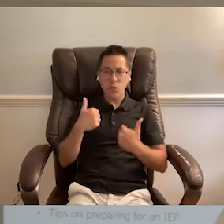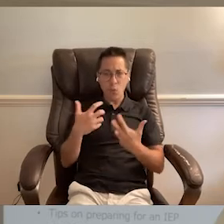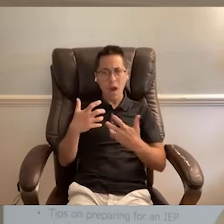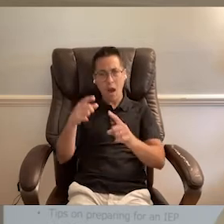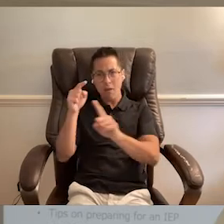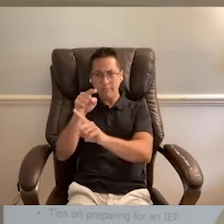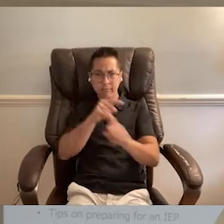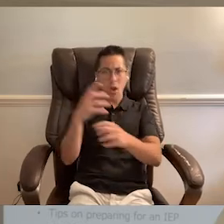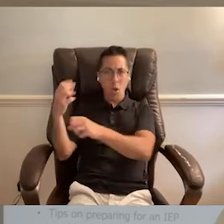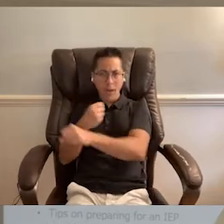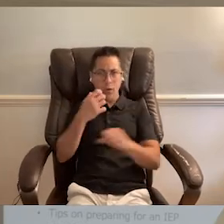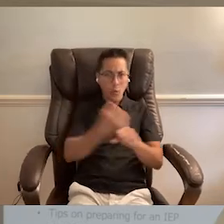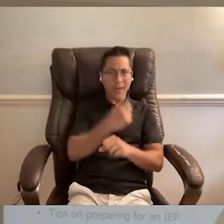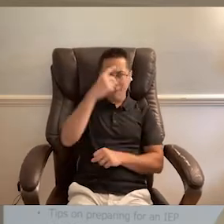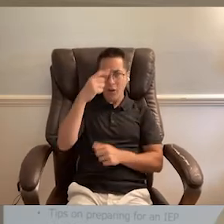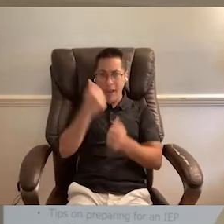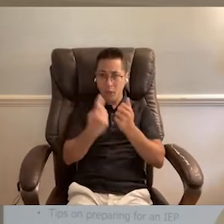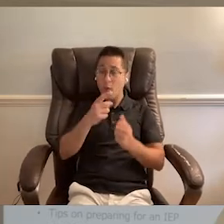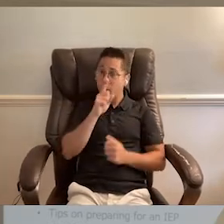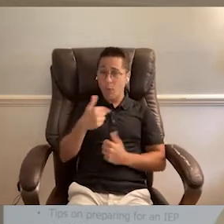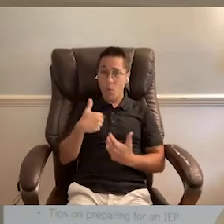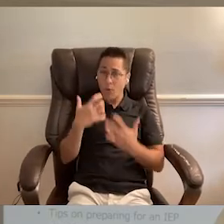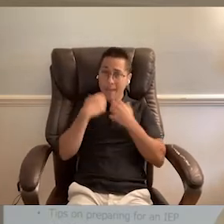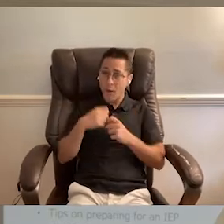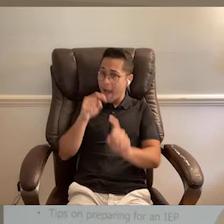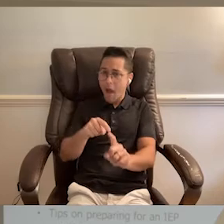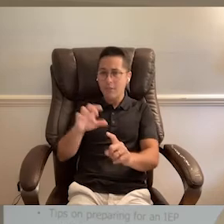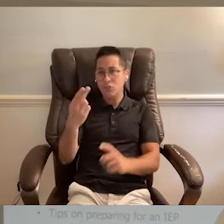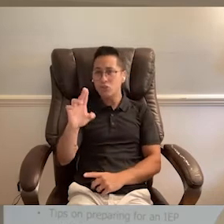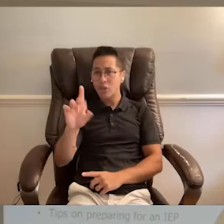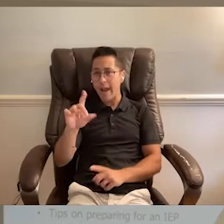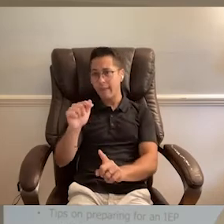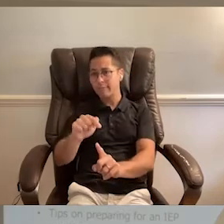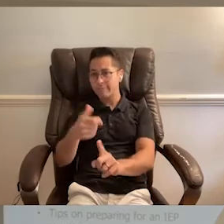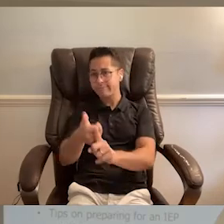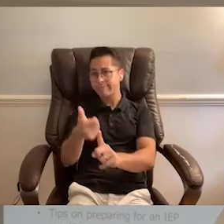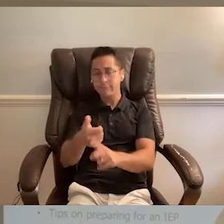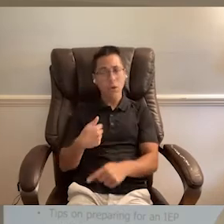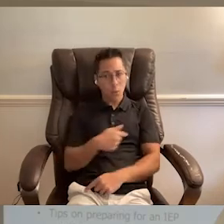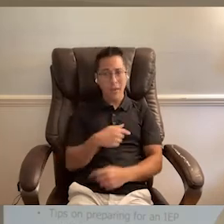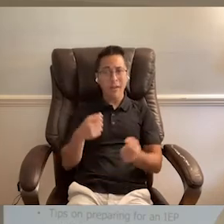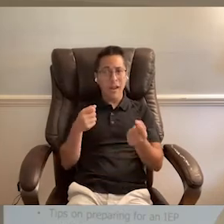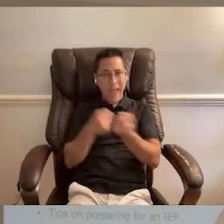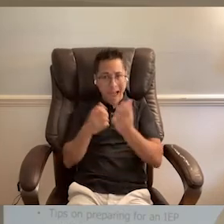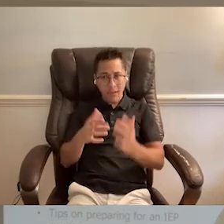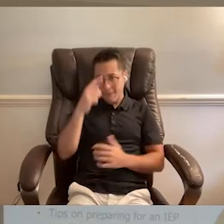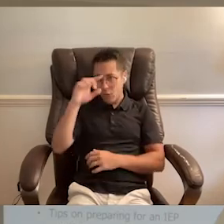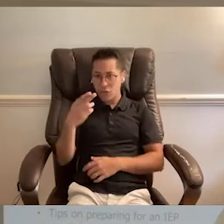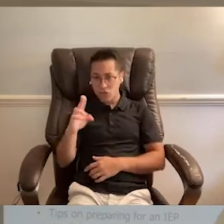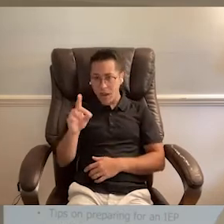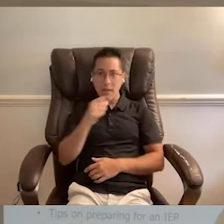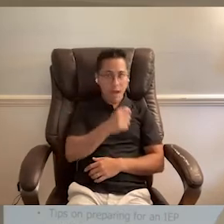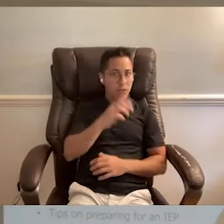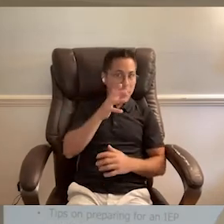honestly, what we care about is the child. So, you know, we are an advocate for the child, not for the parents, not for the school districts.